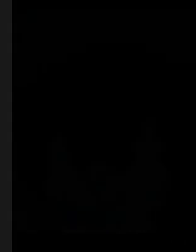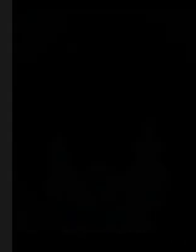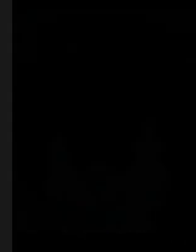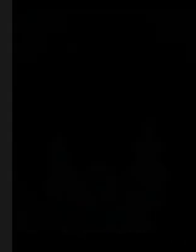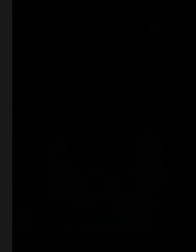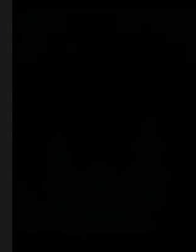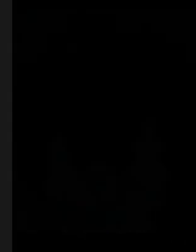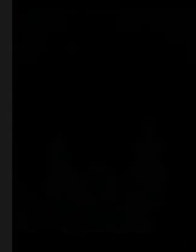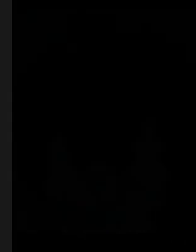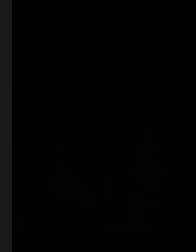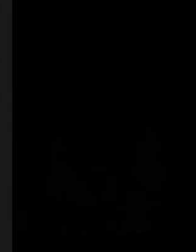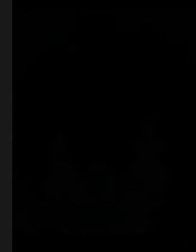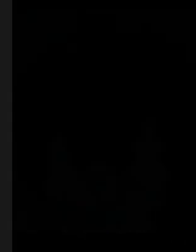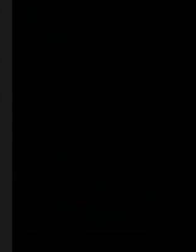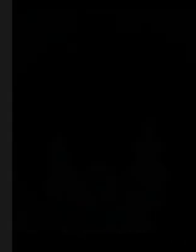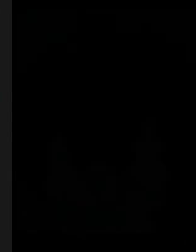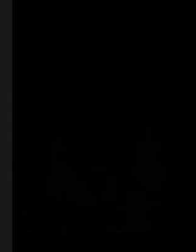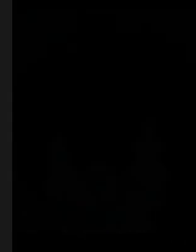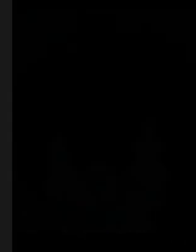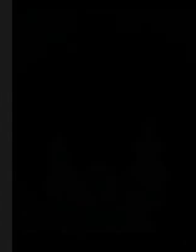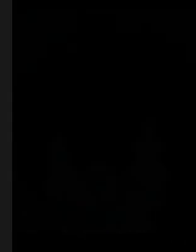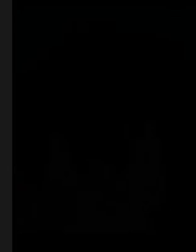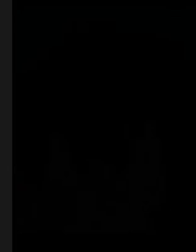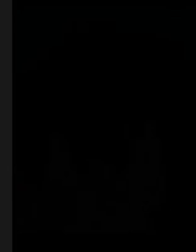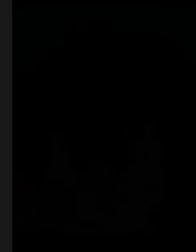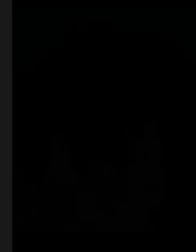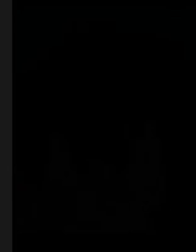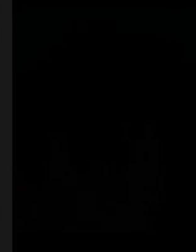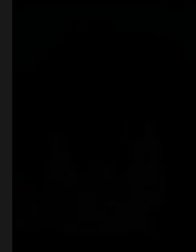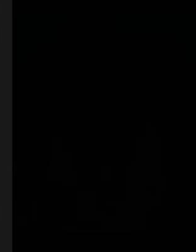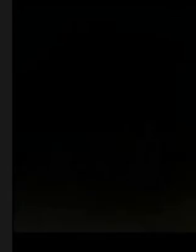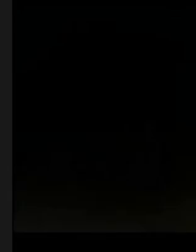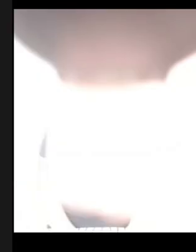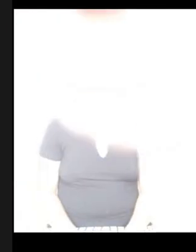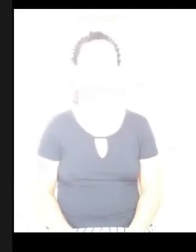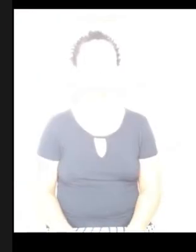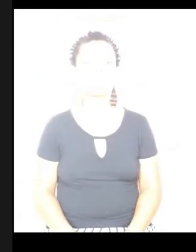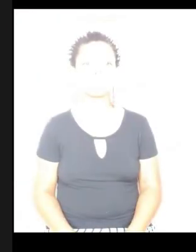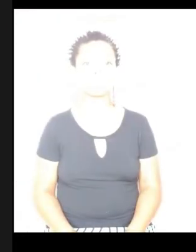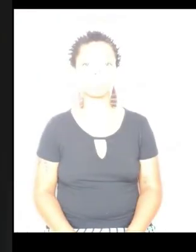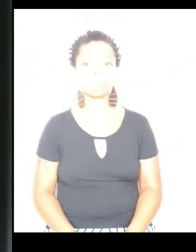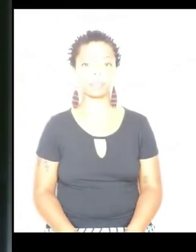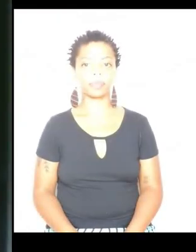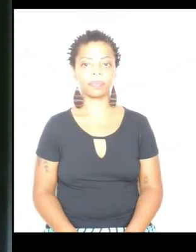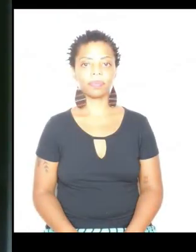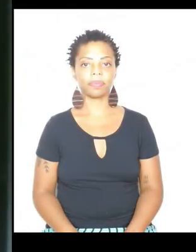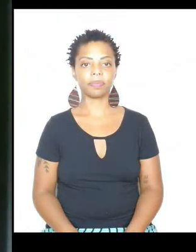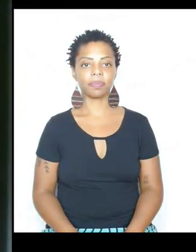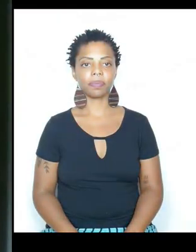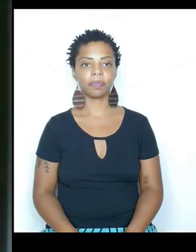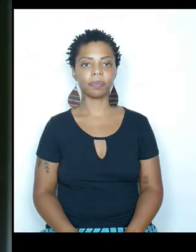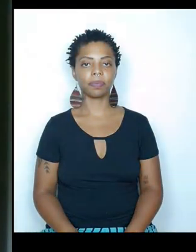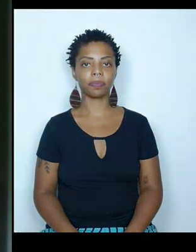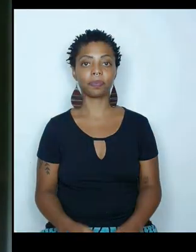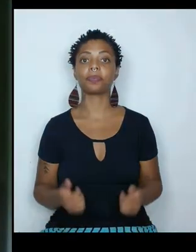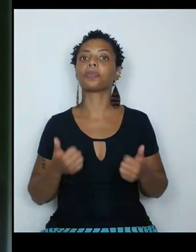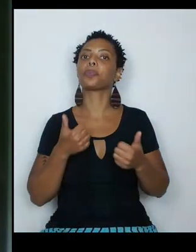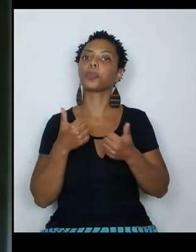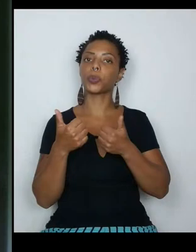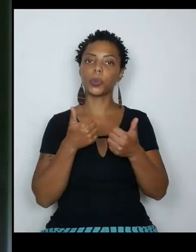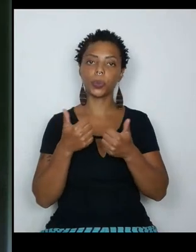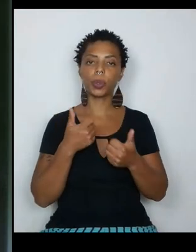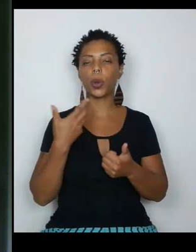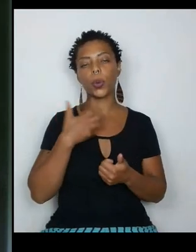categorically and sort of generalize here but i have personally happened to think that he